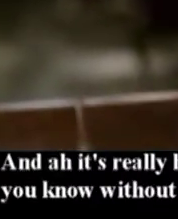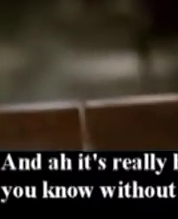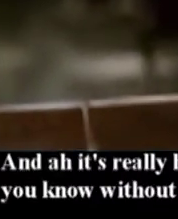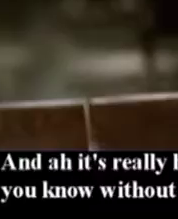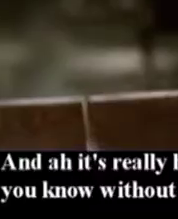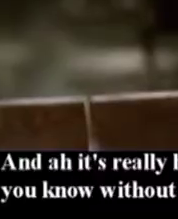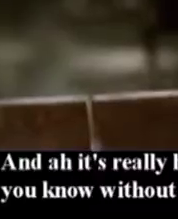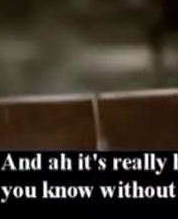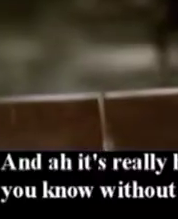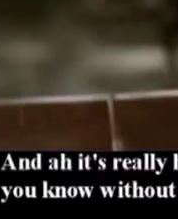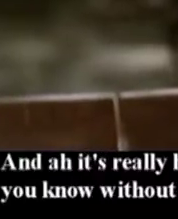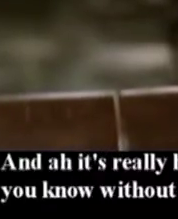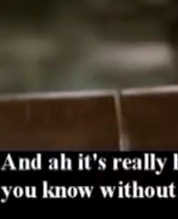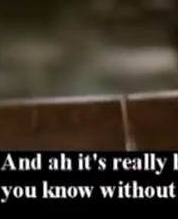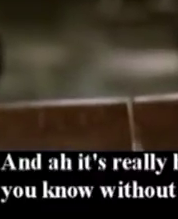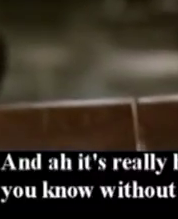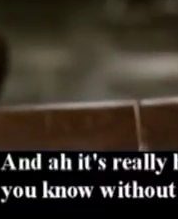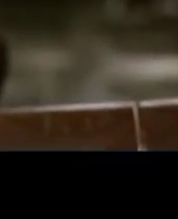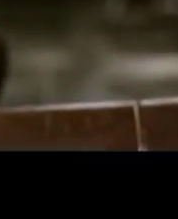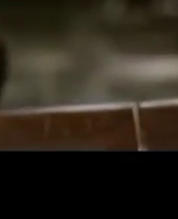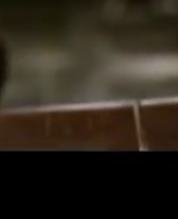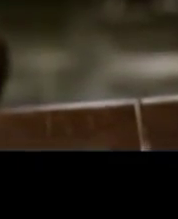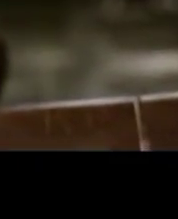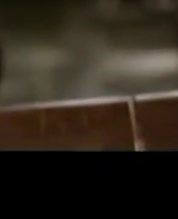it's just really hard to get a job, you know, without an address.